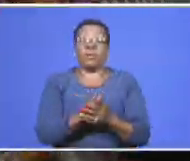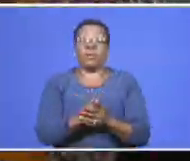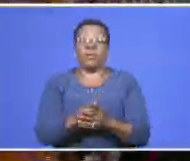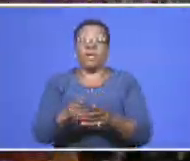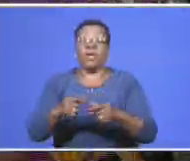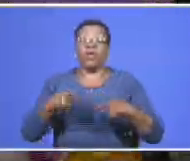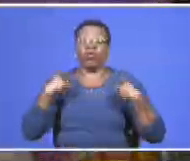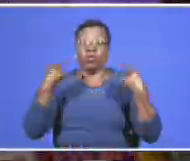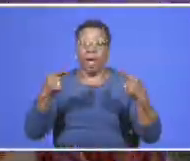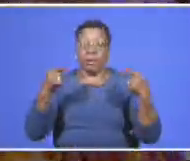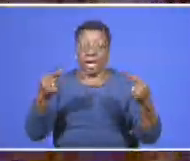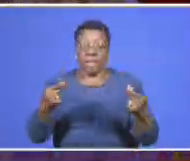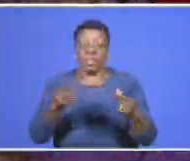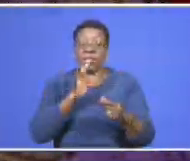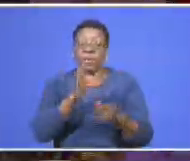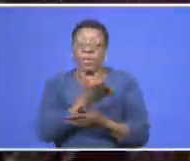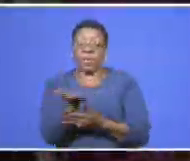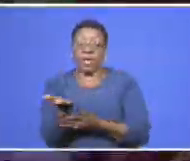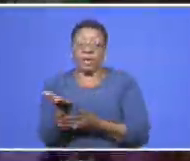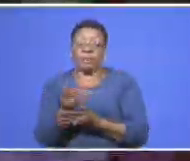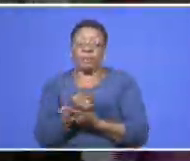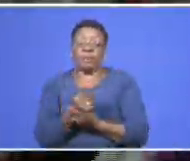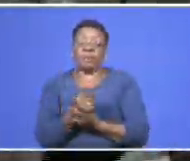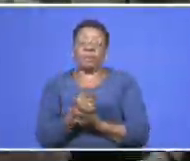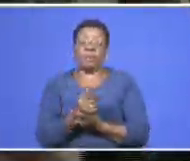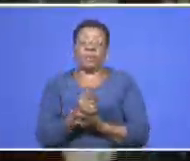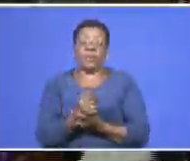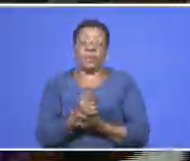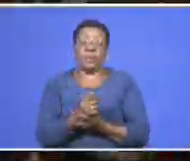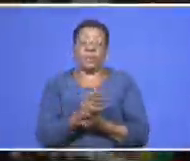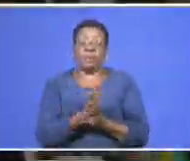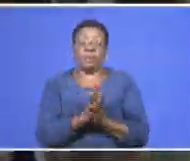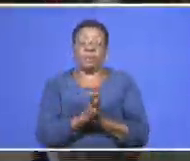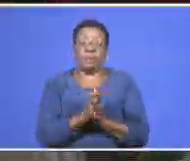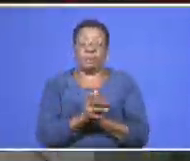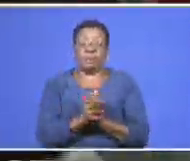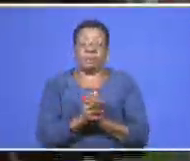Marshals to have a nice, smooth-flowing parade. Keisha Adderley, ZNS Network News.